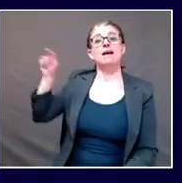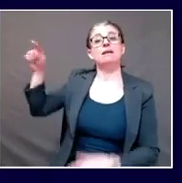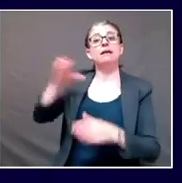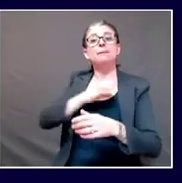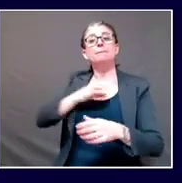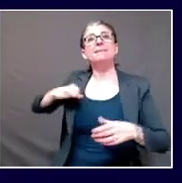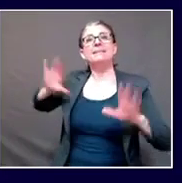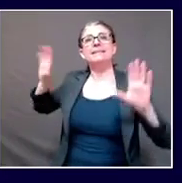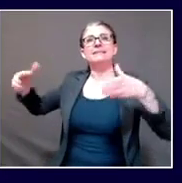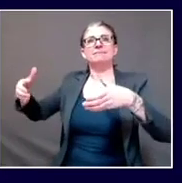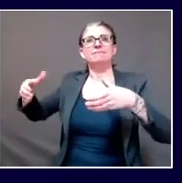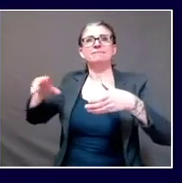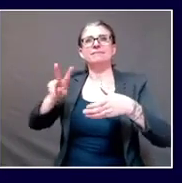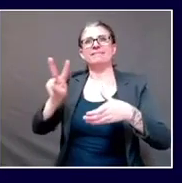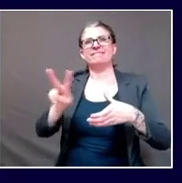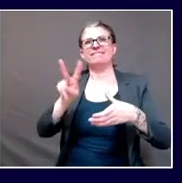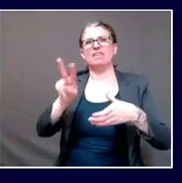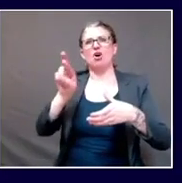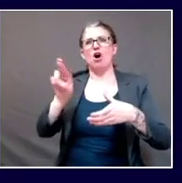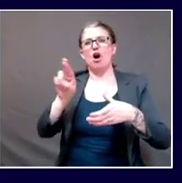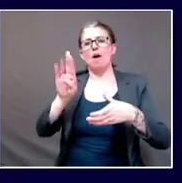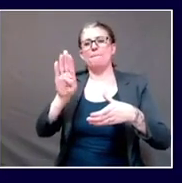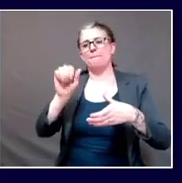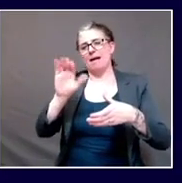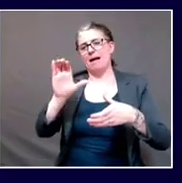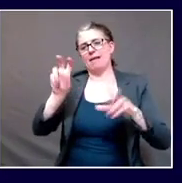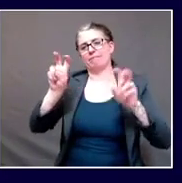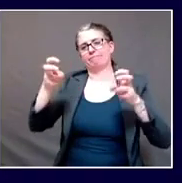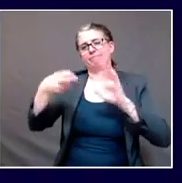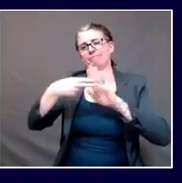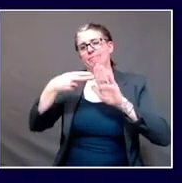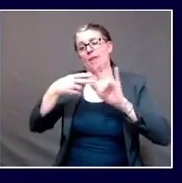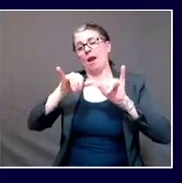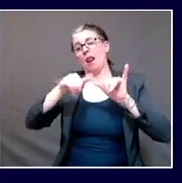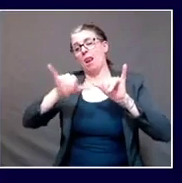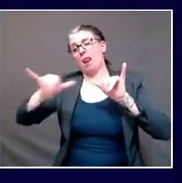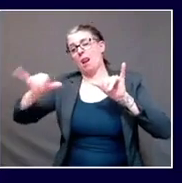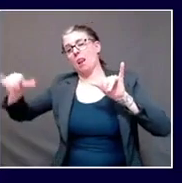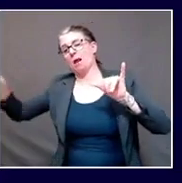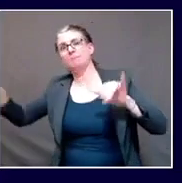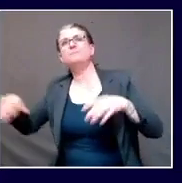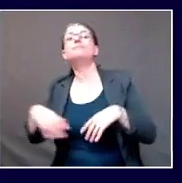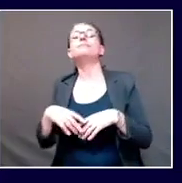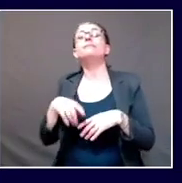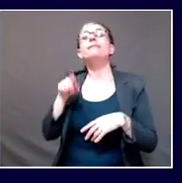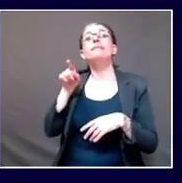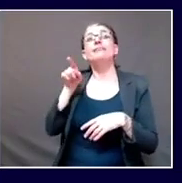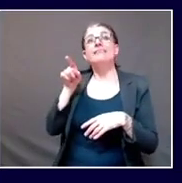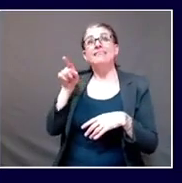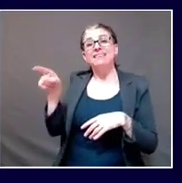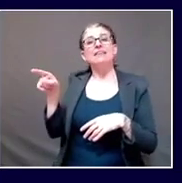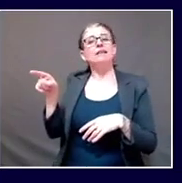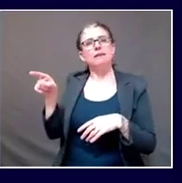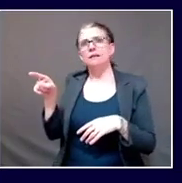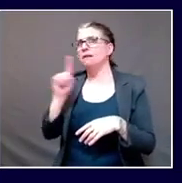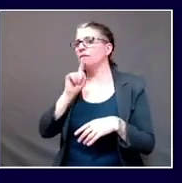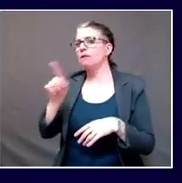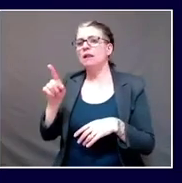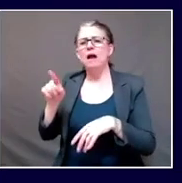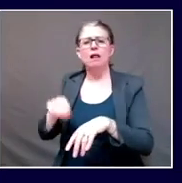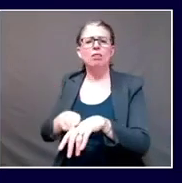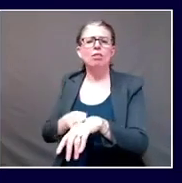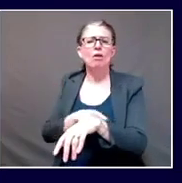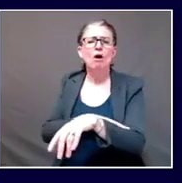day yesterday. They had an extensive marathon meeting to review every piece of the scientific data as well as the safety data and the